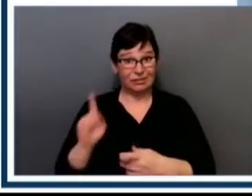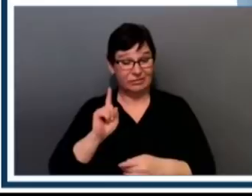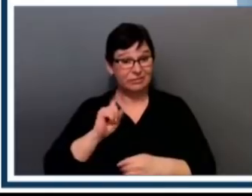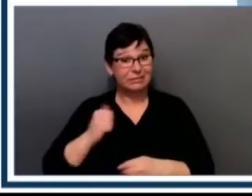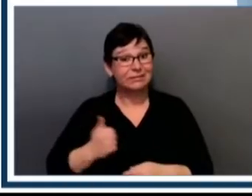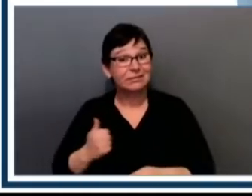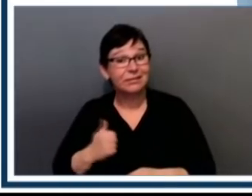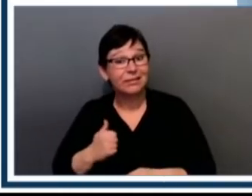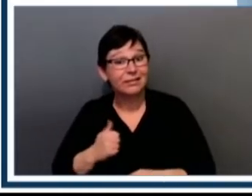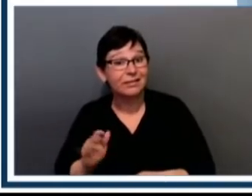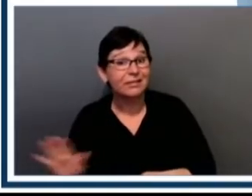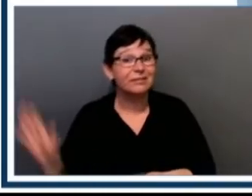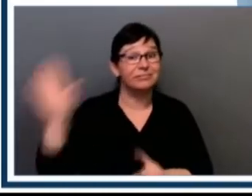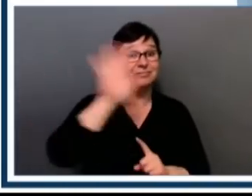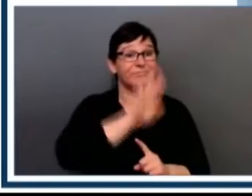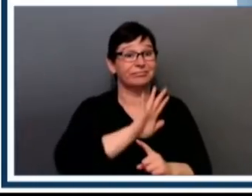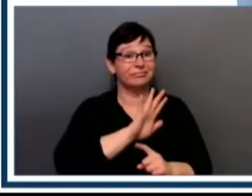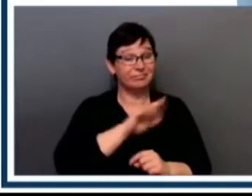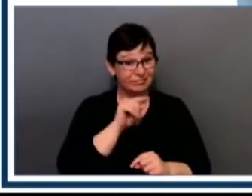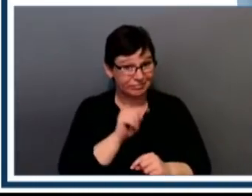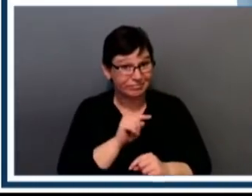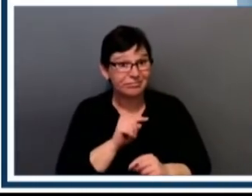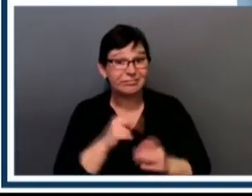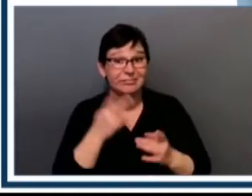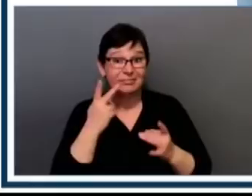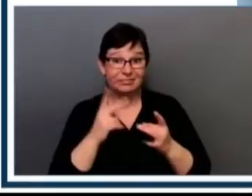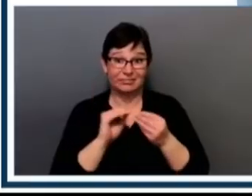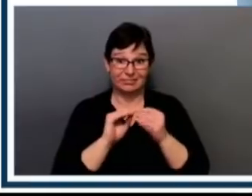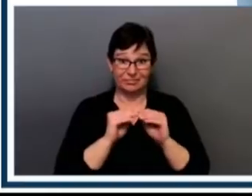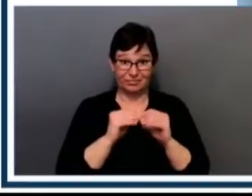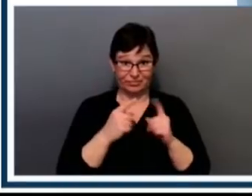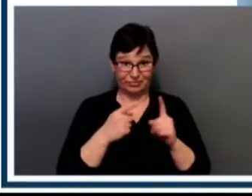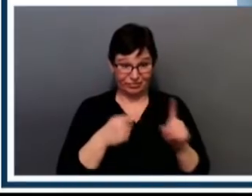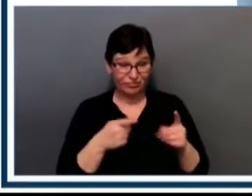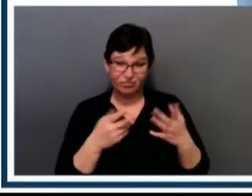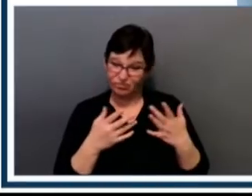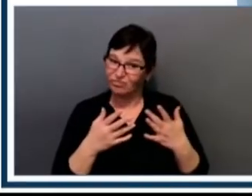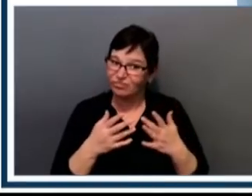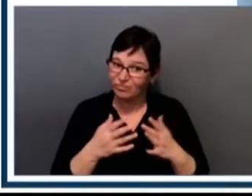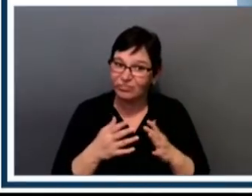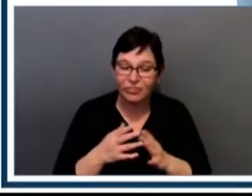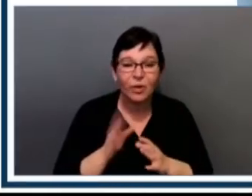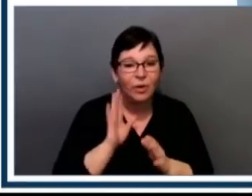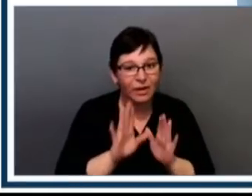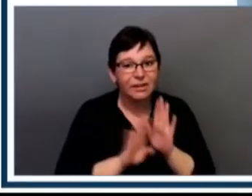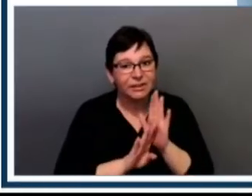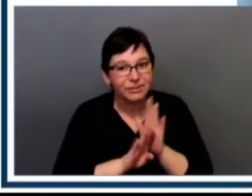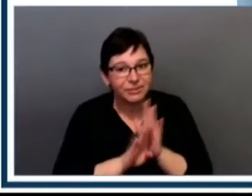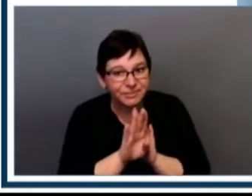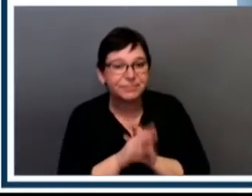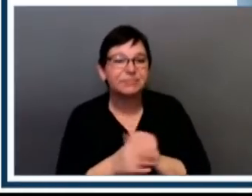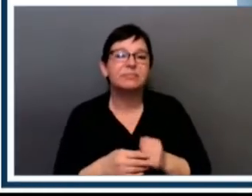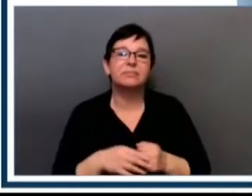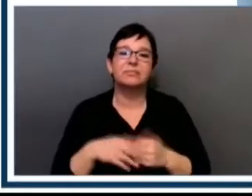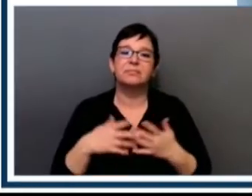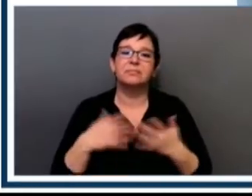So we might well see, that that the progress we're making and the decline of cases may slow down